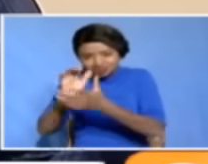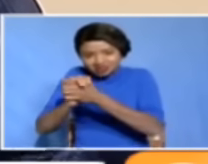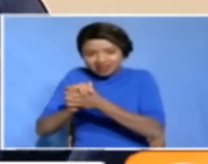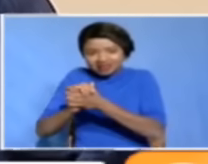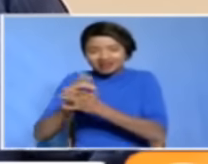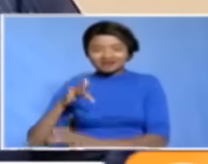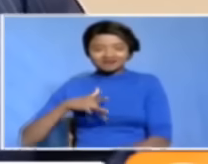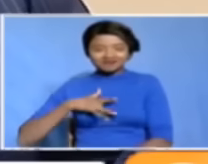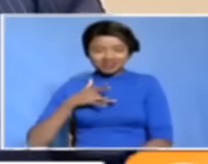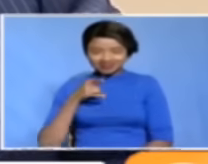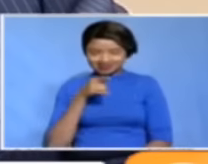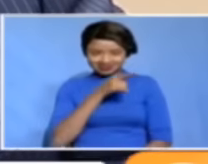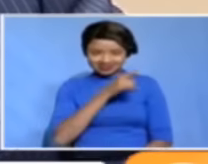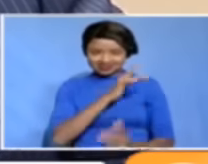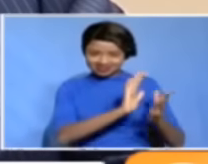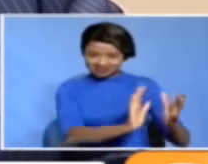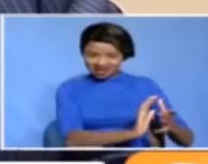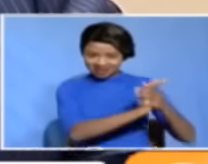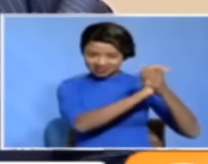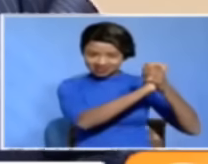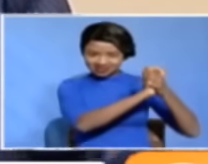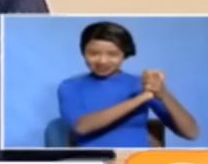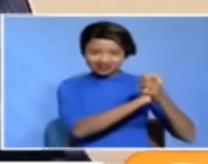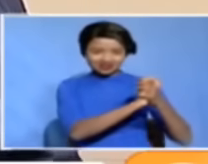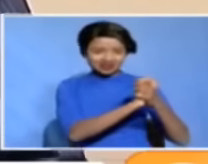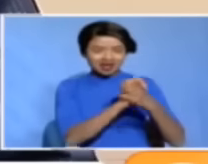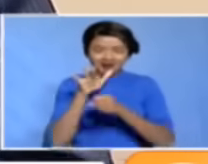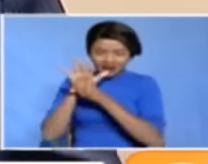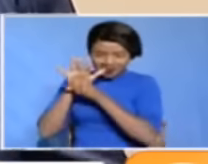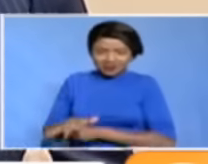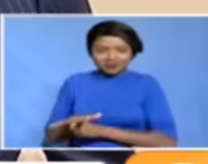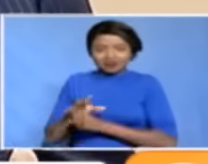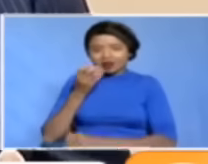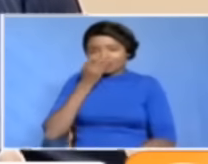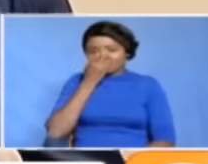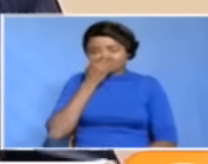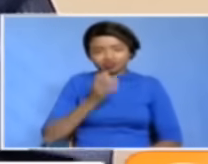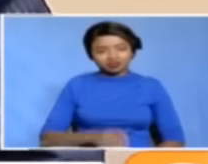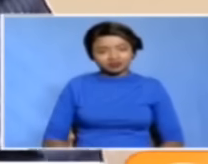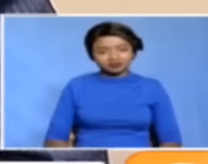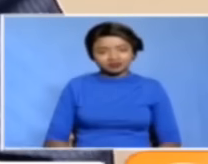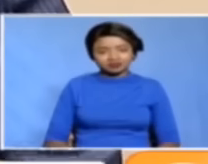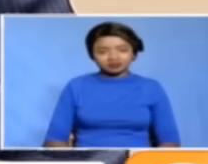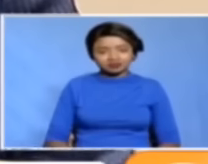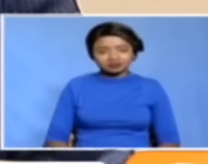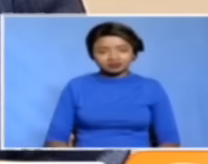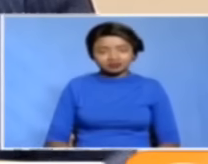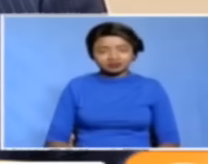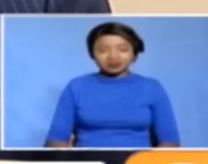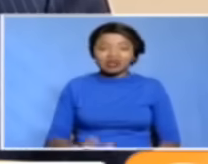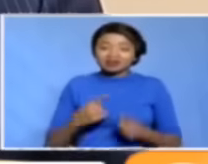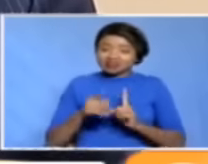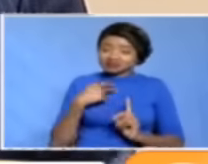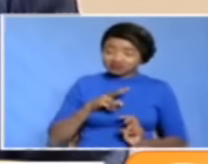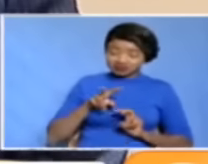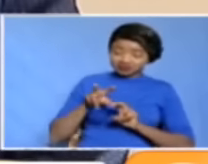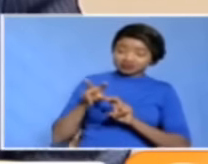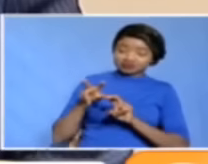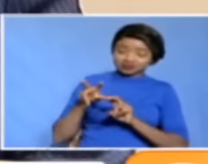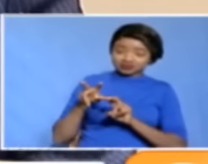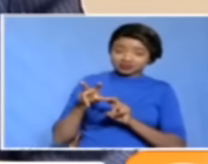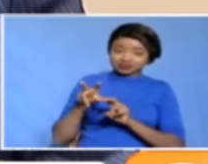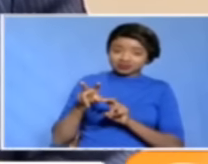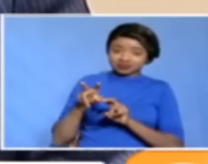that this handshake is isolating the deputy president. What do you feel? All these, from where I sit and from where even the deputy president